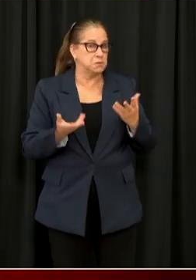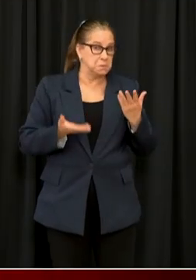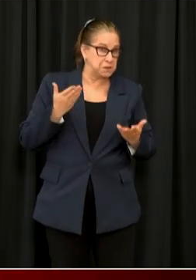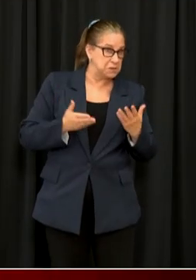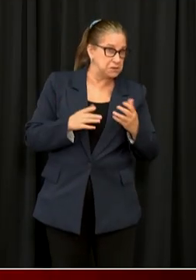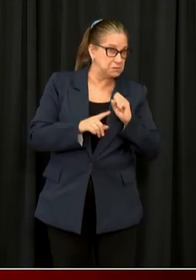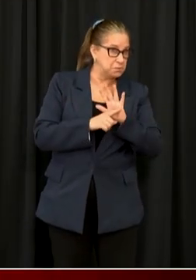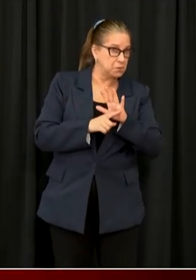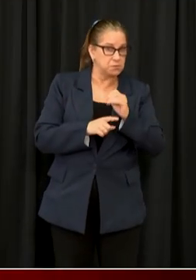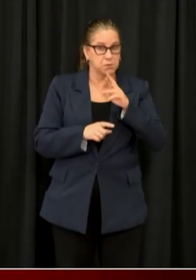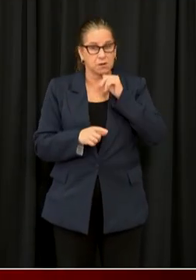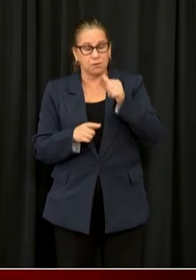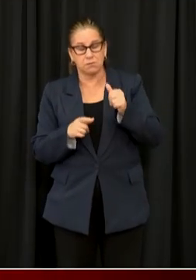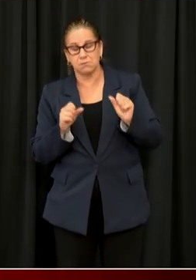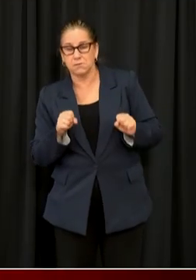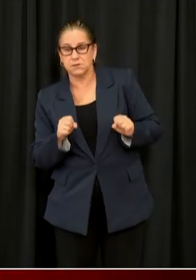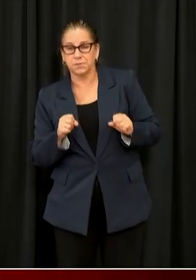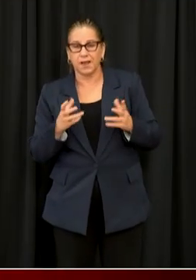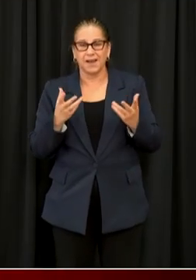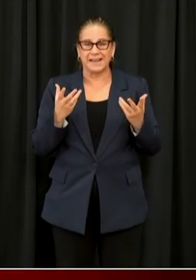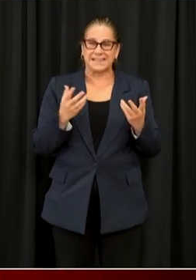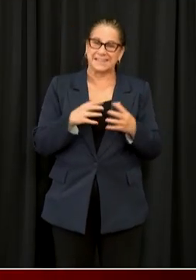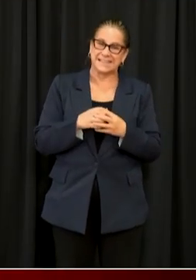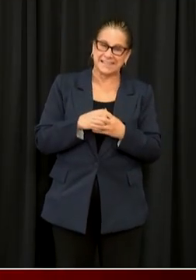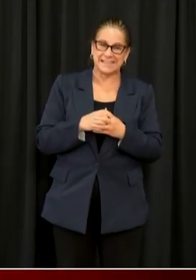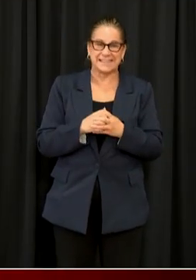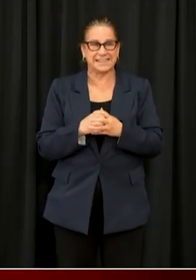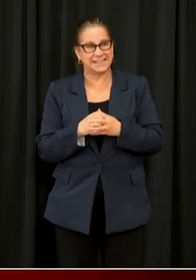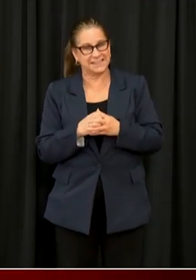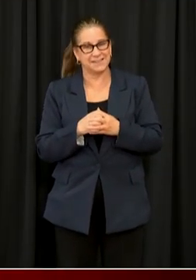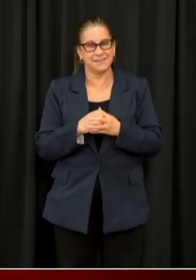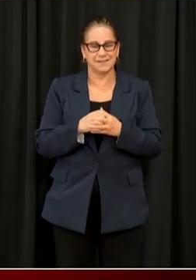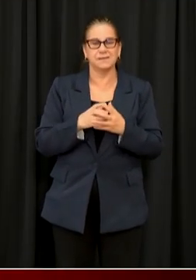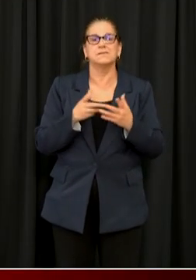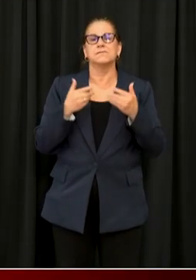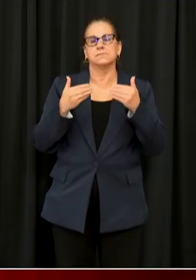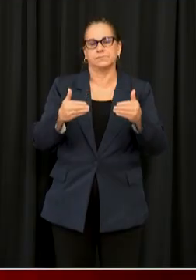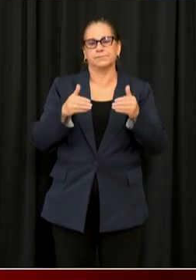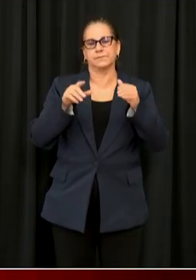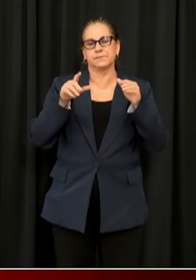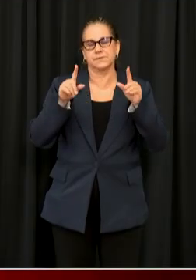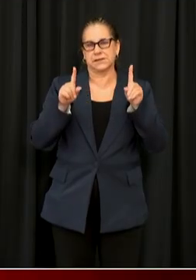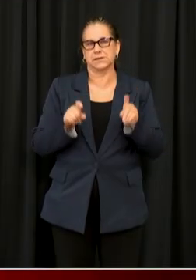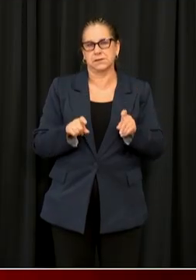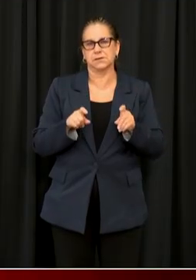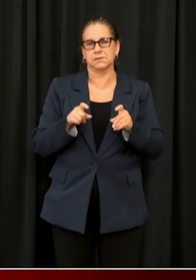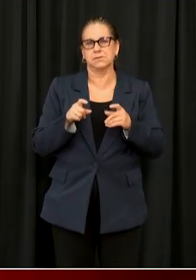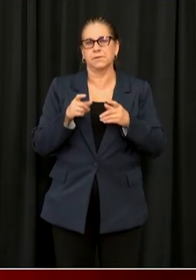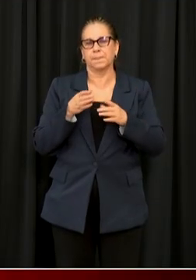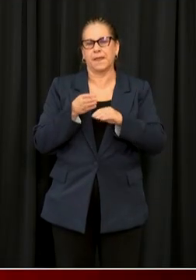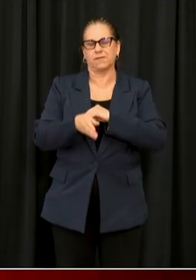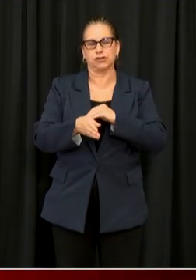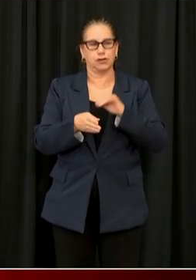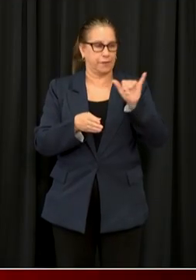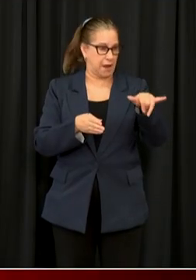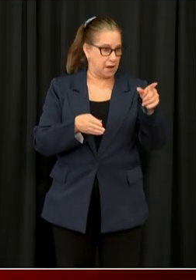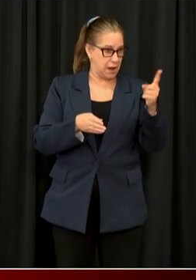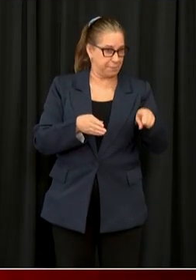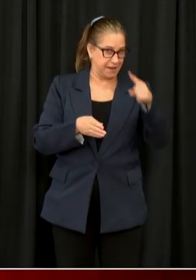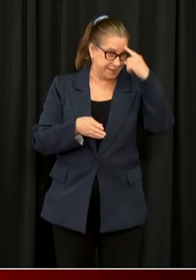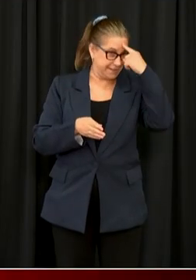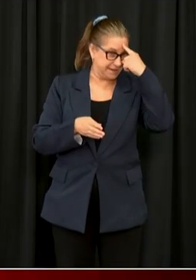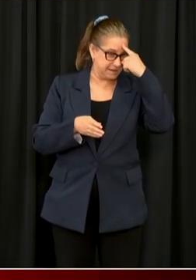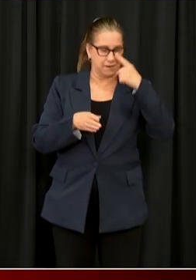to 5 days, between 3 and 5 days, not sooner, and get tested. And so let me ask